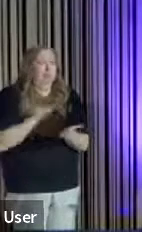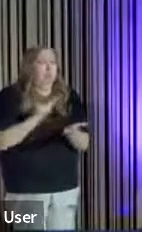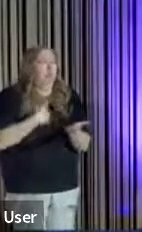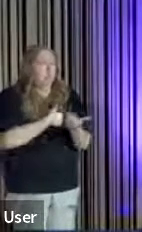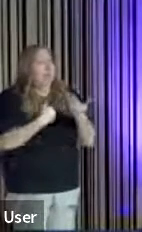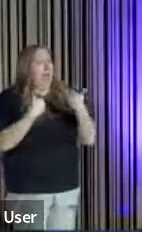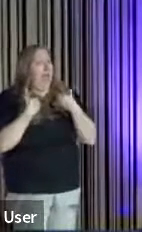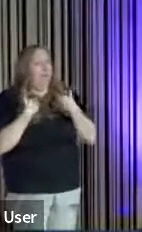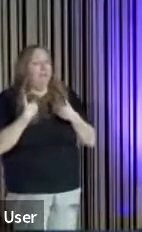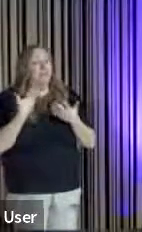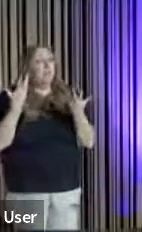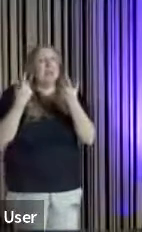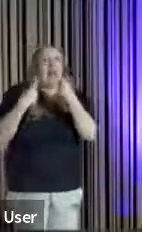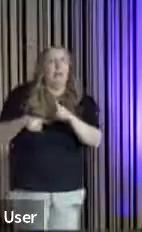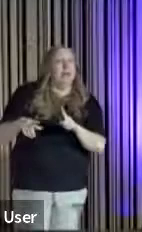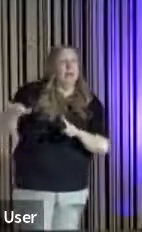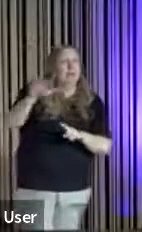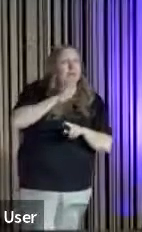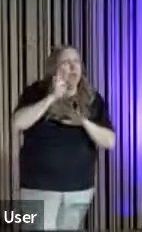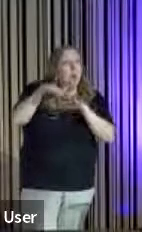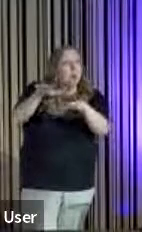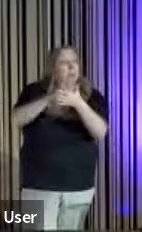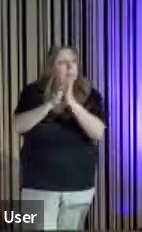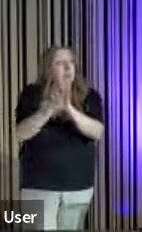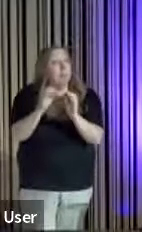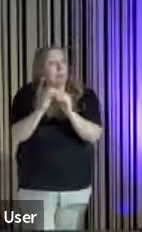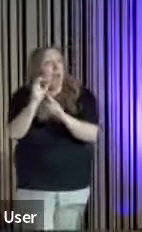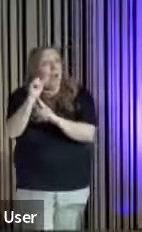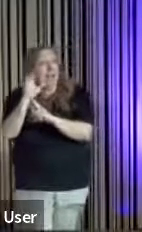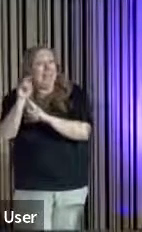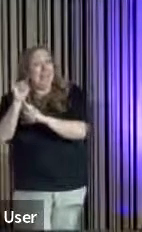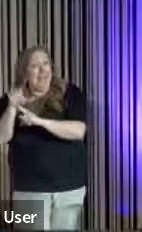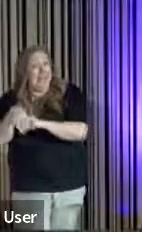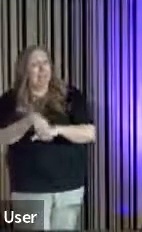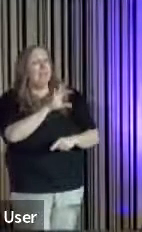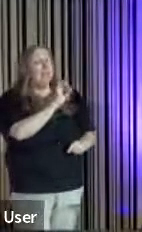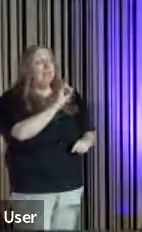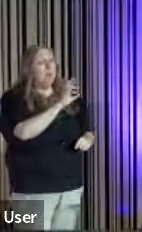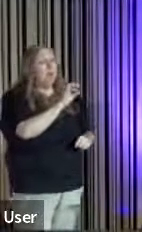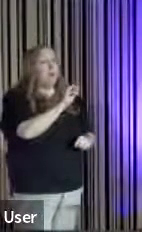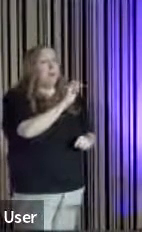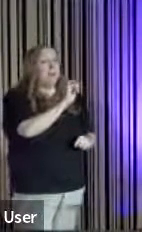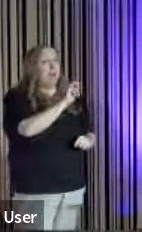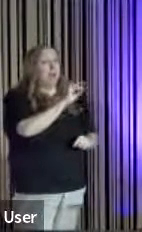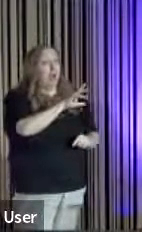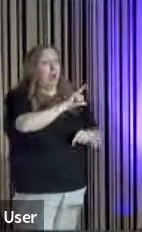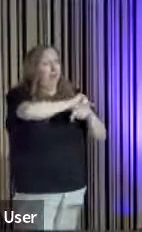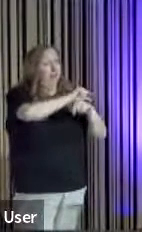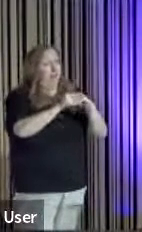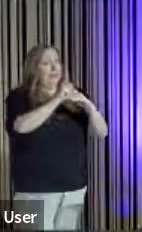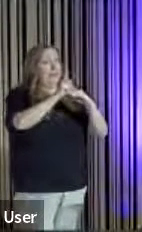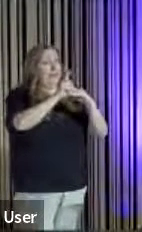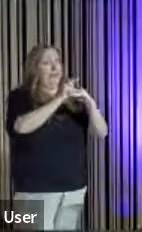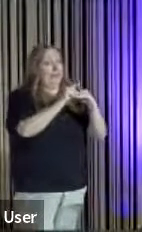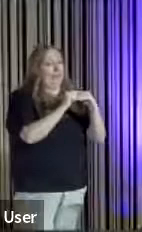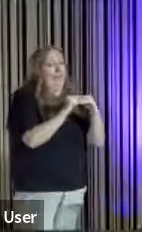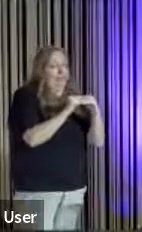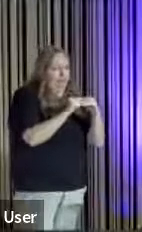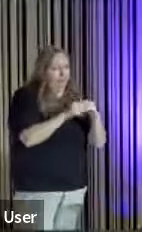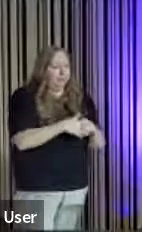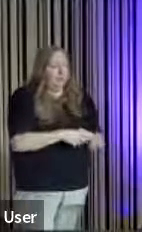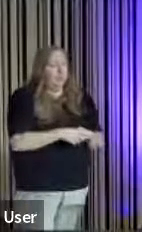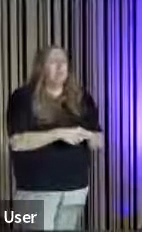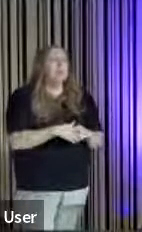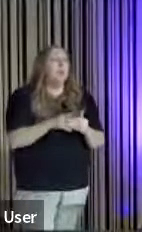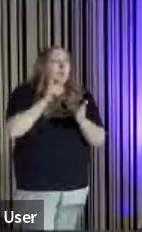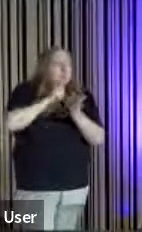acidification on the ocean, on life in the ocean. And finally, in addition to digging into the past, we